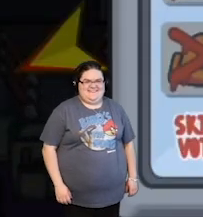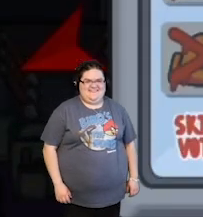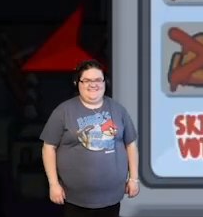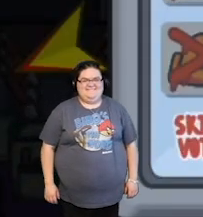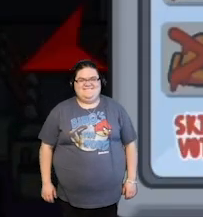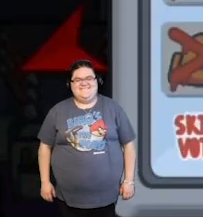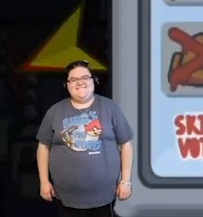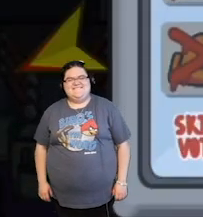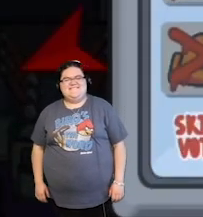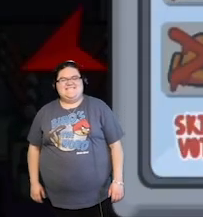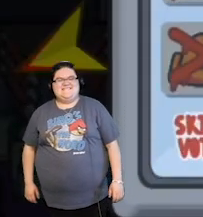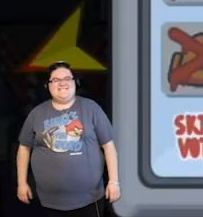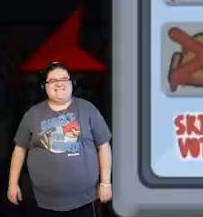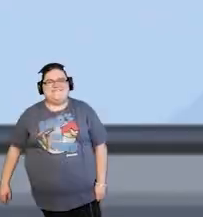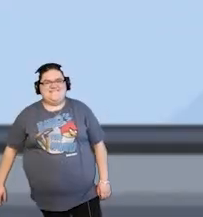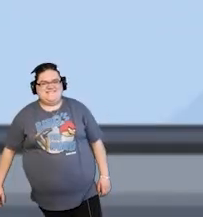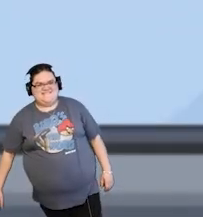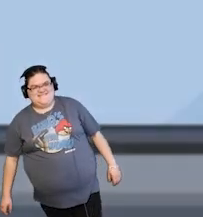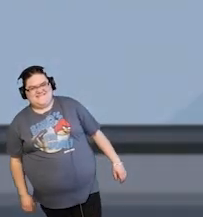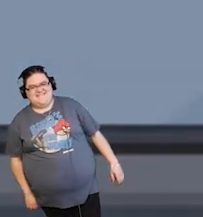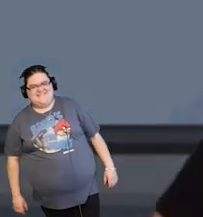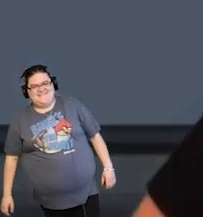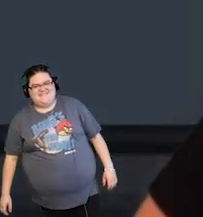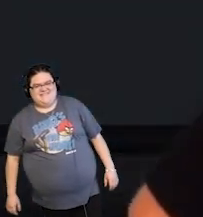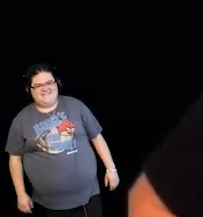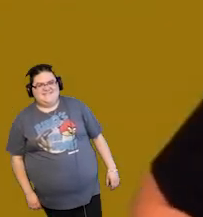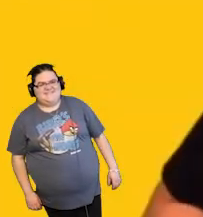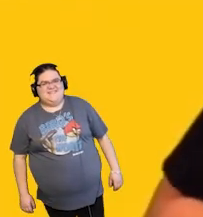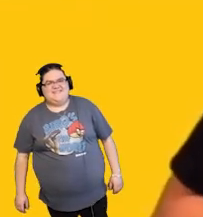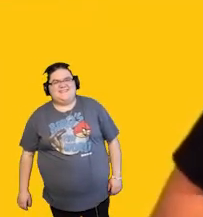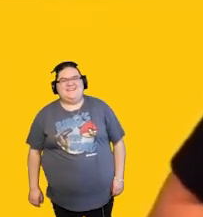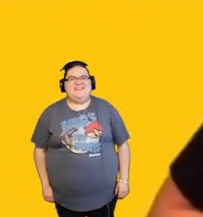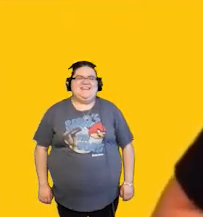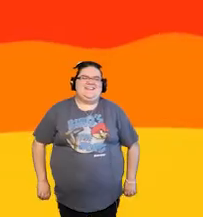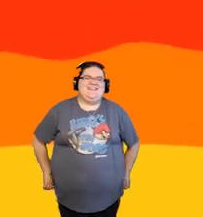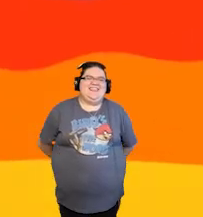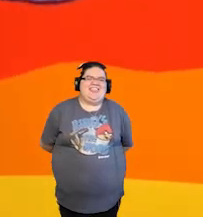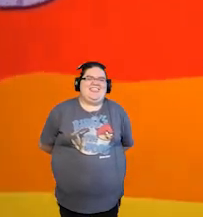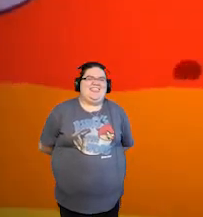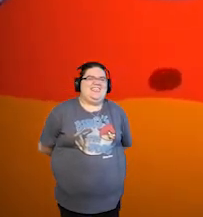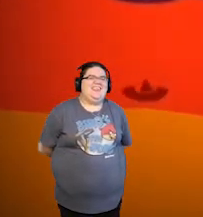career. I'm sorry. I'm legit. That's the most cuck shit I've had all day.